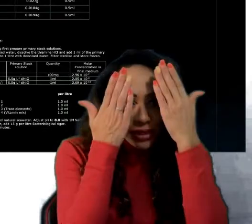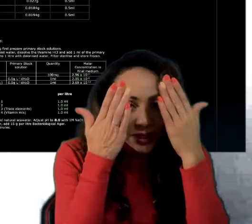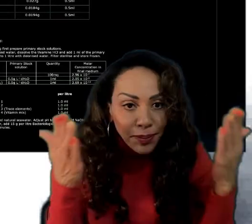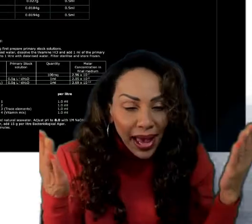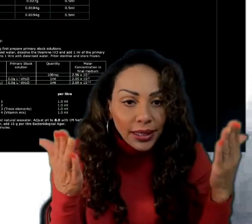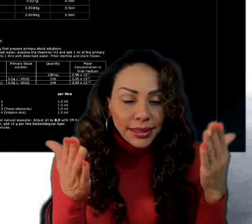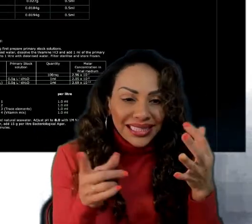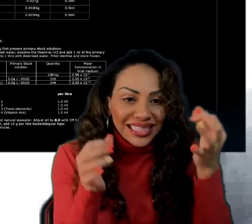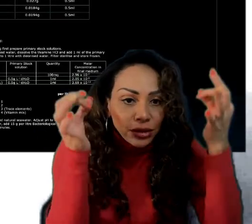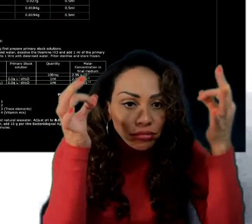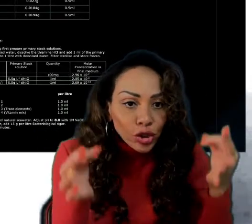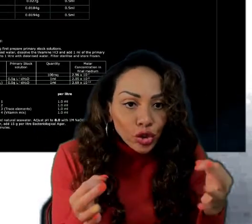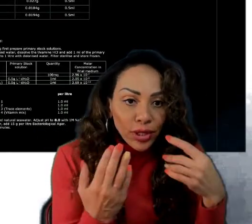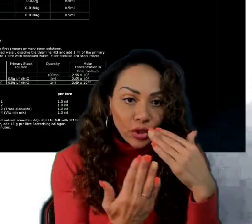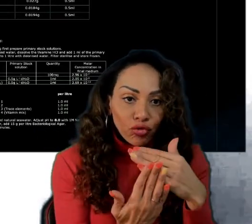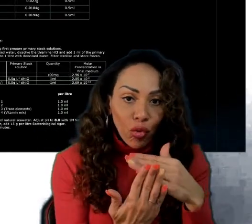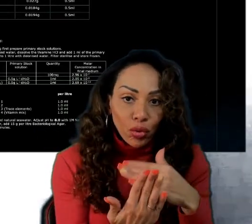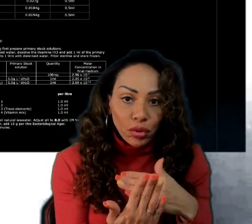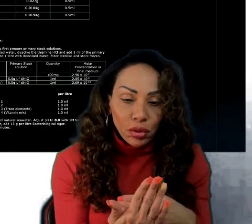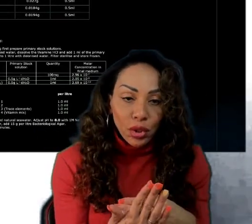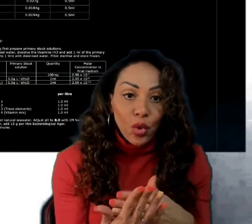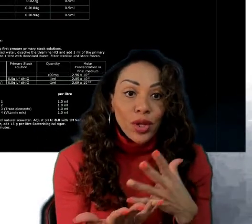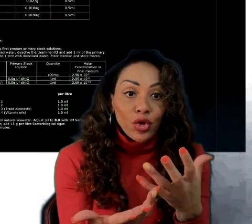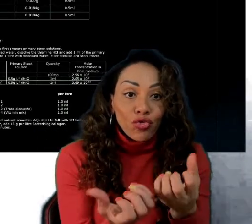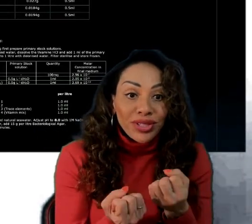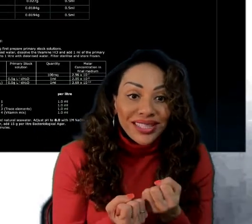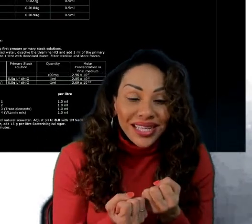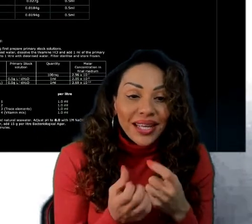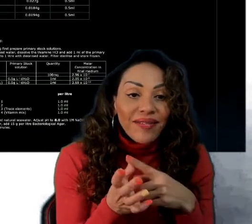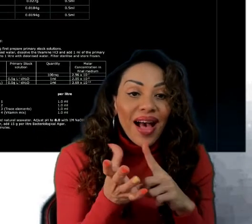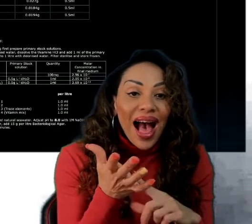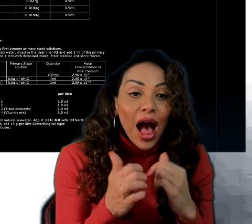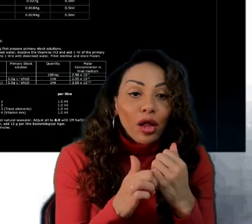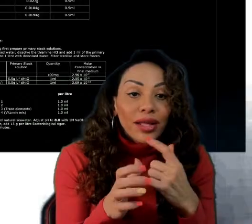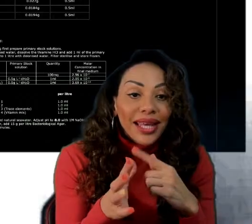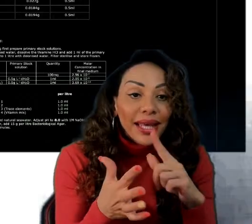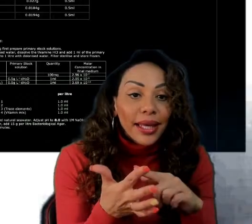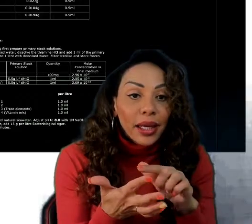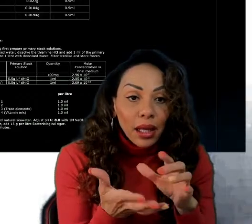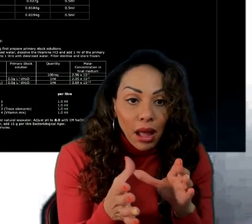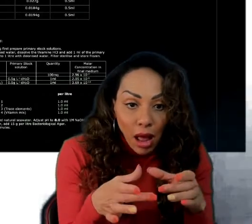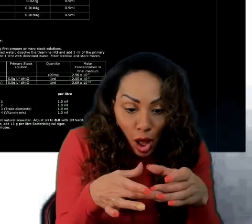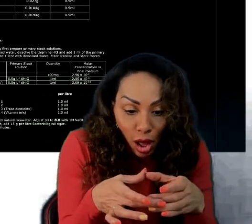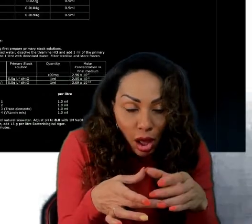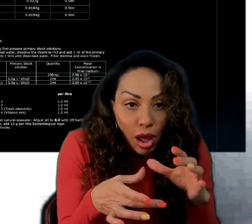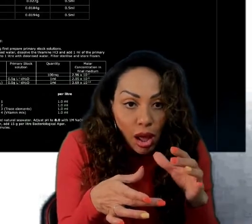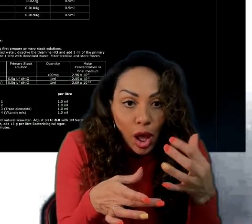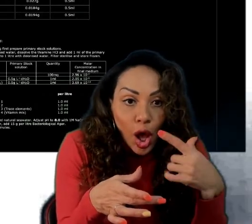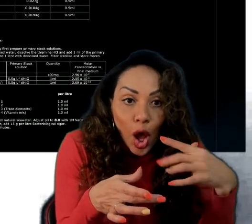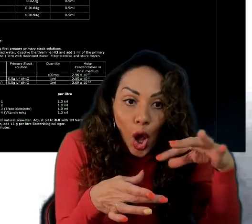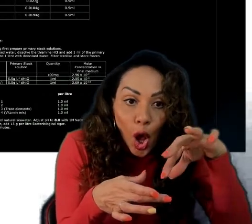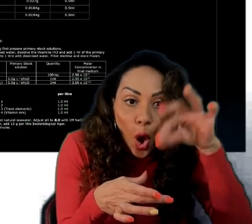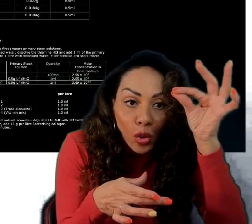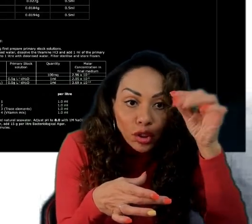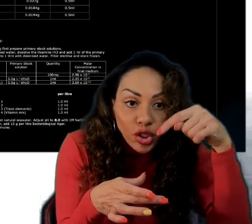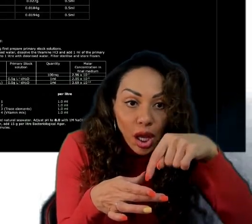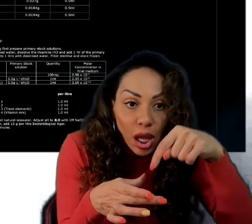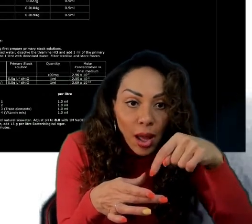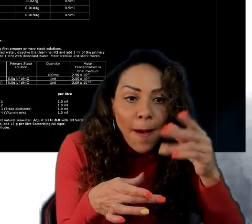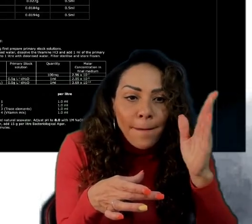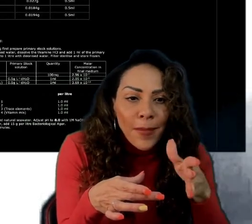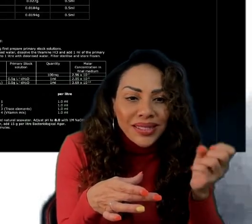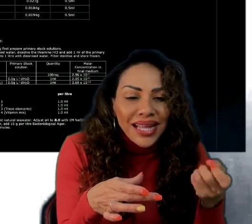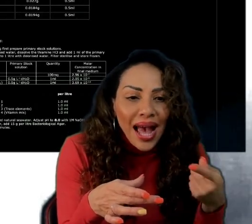When you receive your algae culture, there's also data sheets for algae, and they have to have the right minerals.